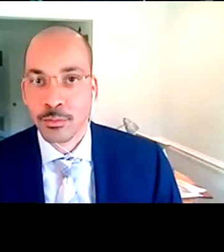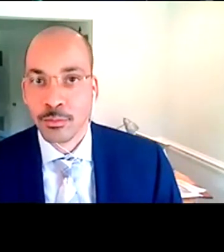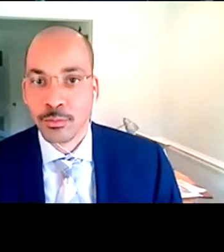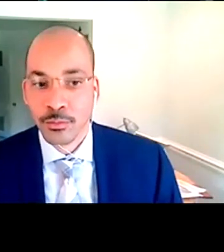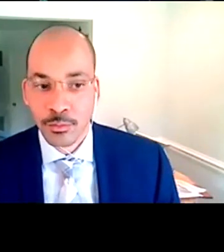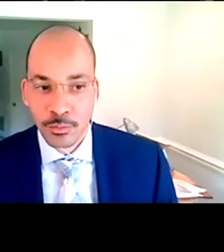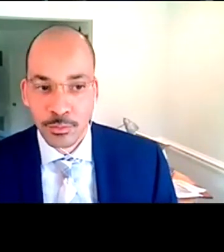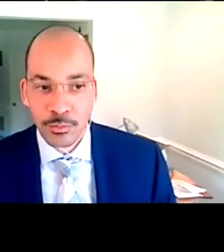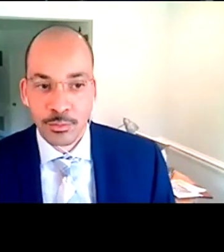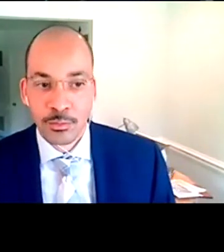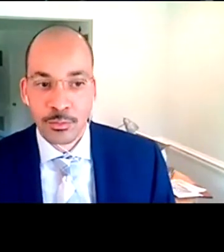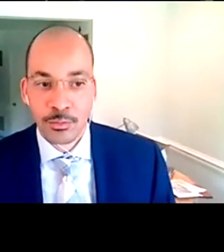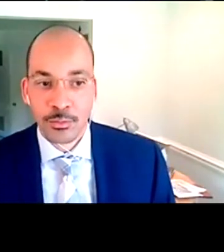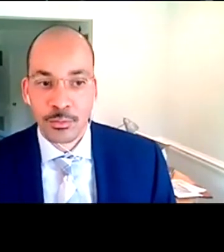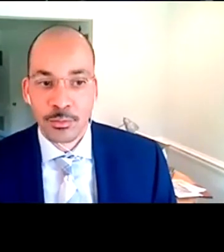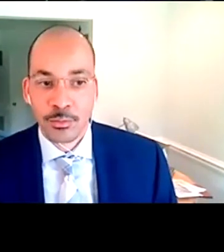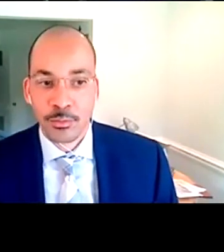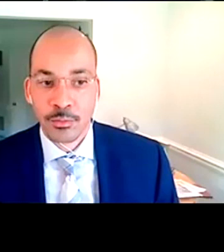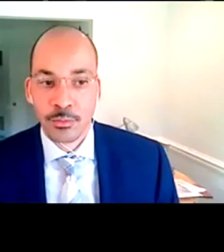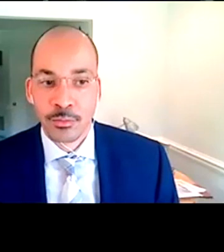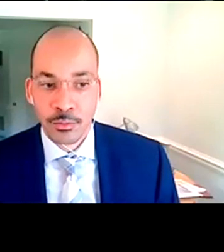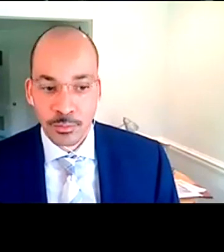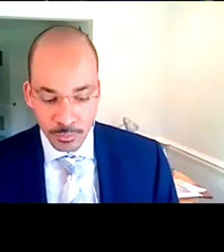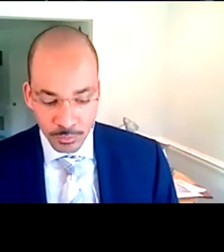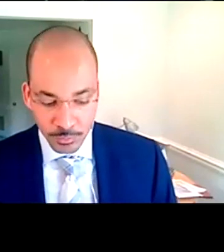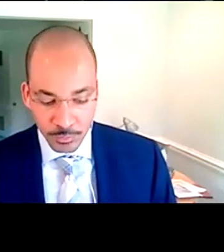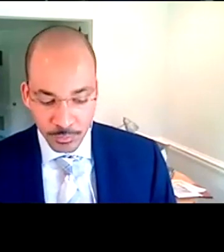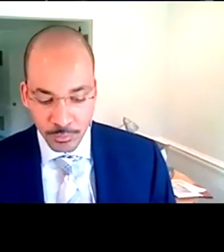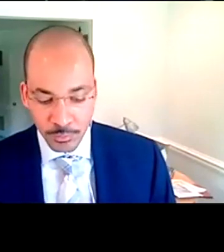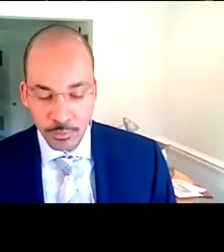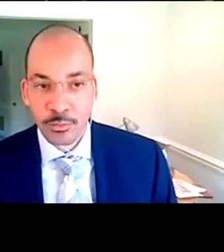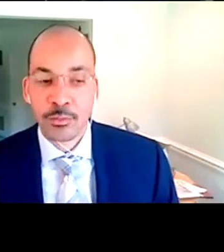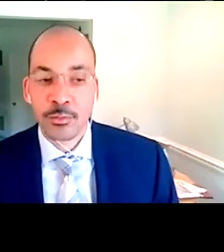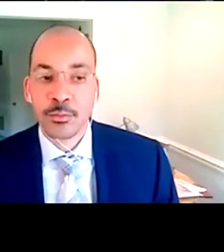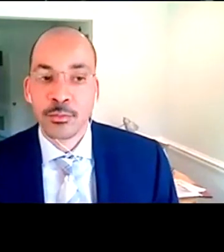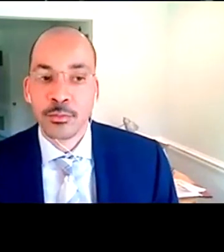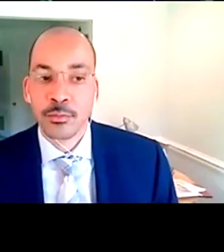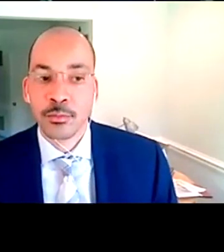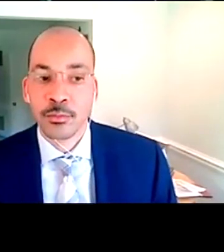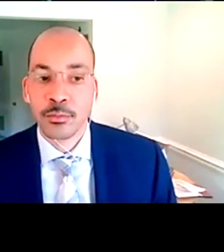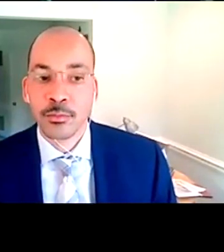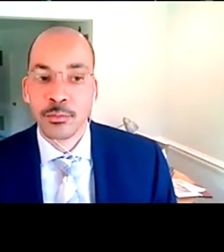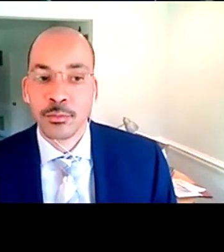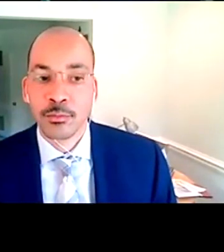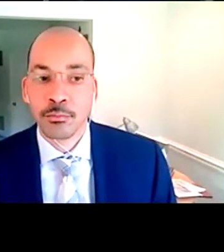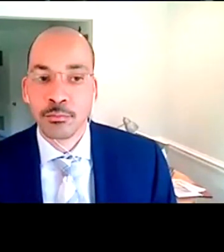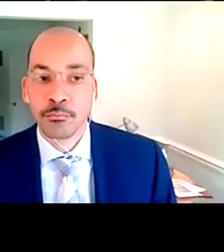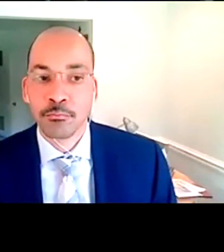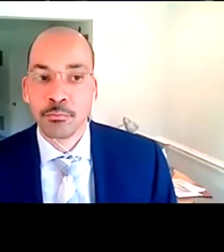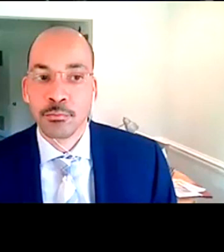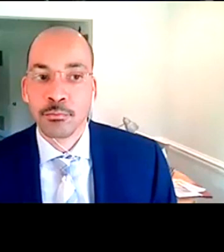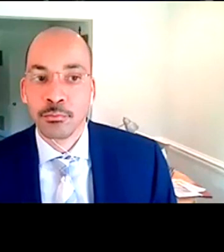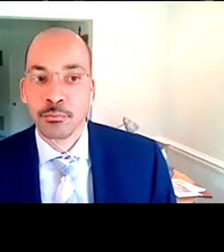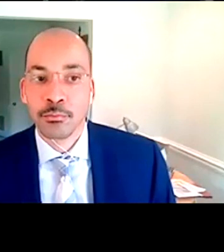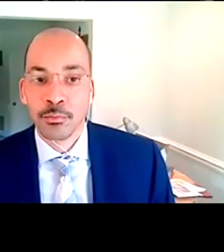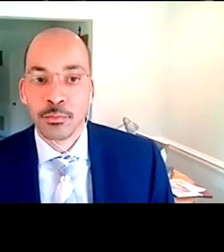So please reach out to Lisette. Join us for some intensive workshops. Be on the lookout. We are going to do some asynchronous